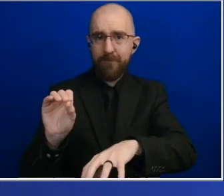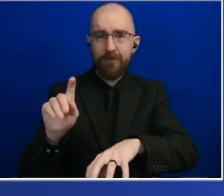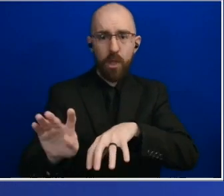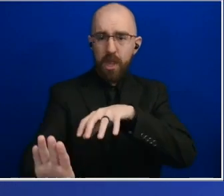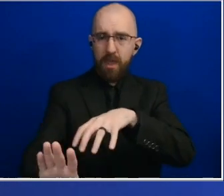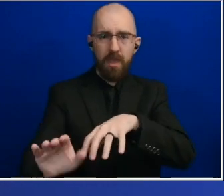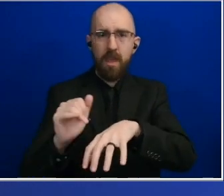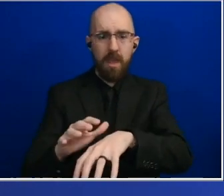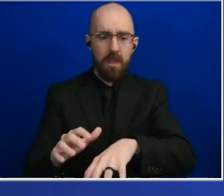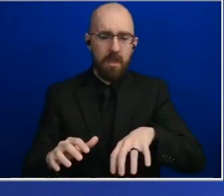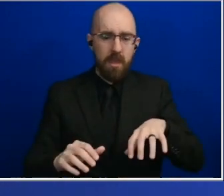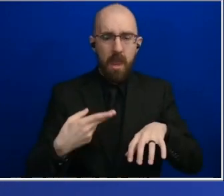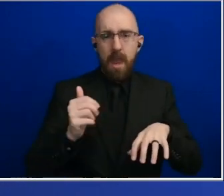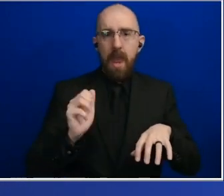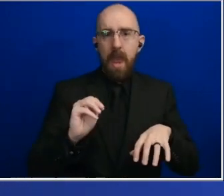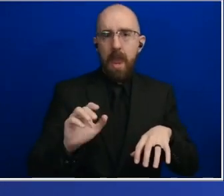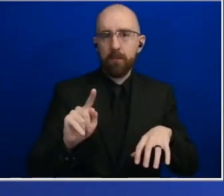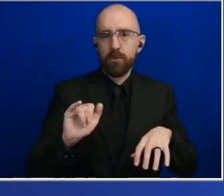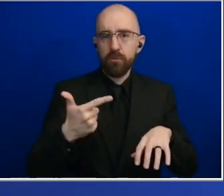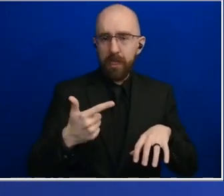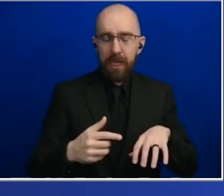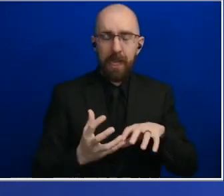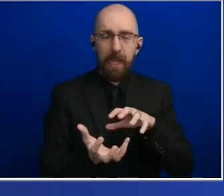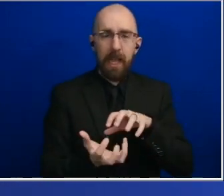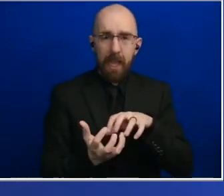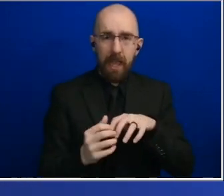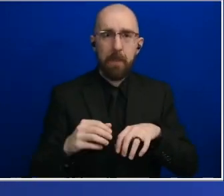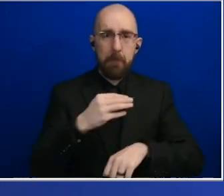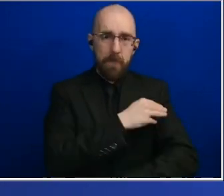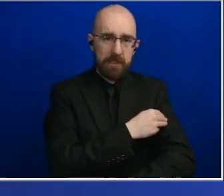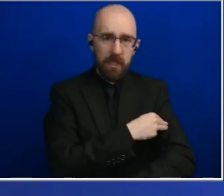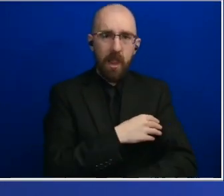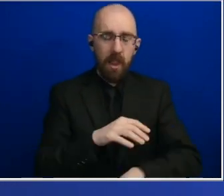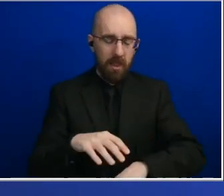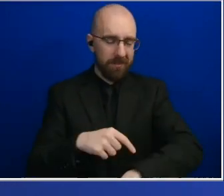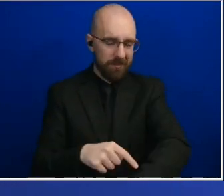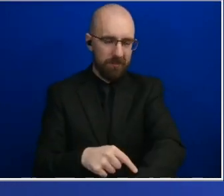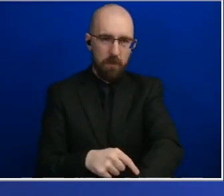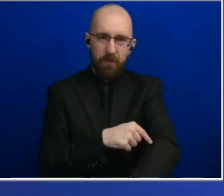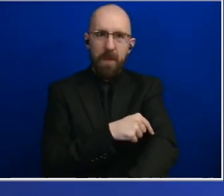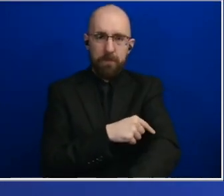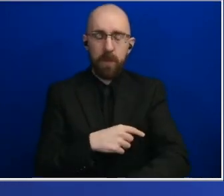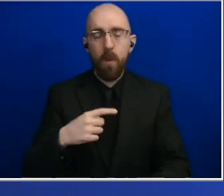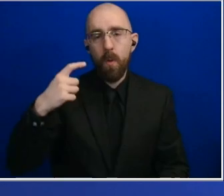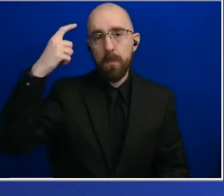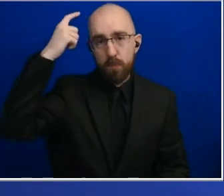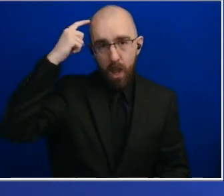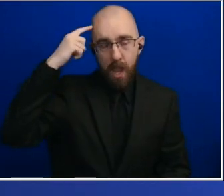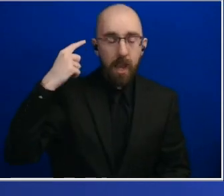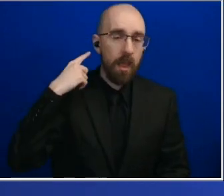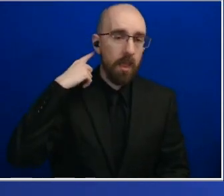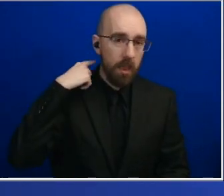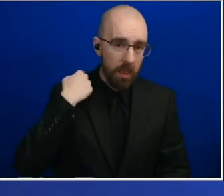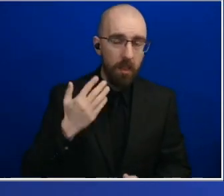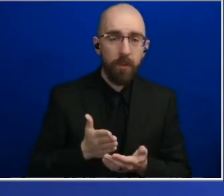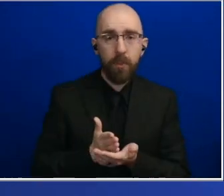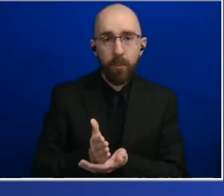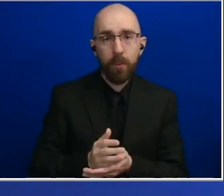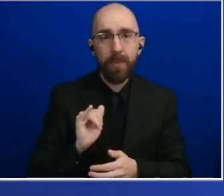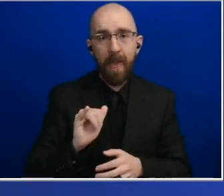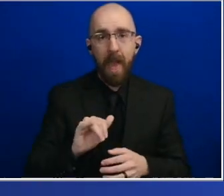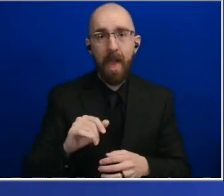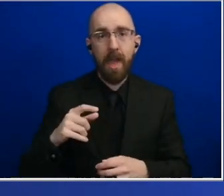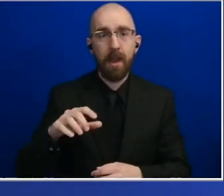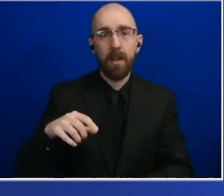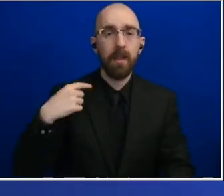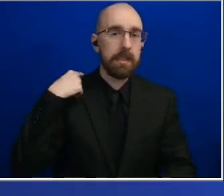hamstrings, musculature. So as it starts to grow, then the brain and through the loop with the spinal cord realize,